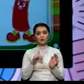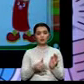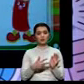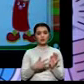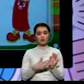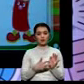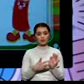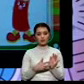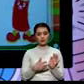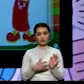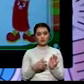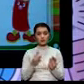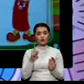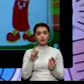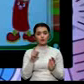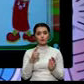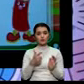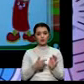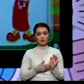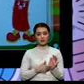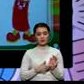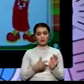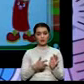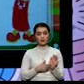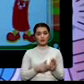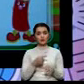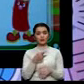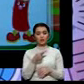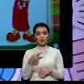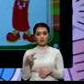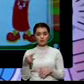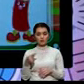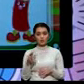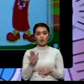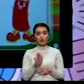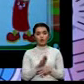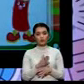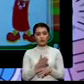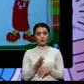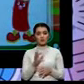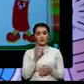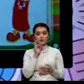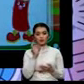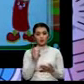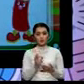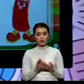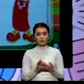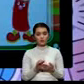7800 bilan 107 va 7 ning ayirmasini bo'lamiz. Natija